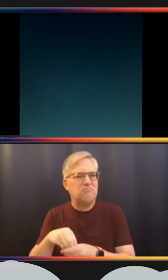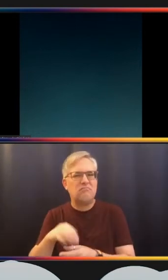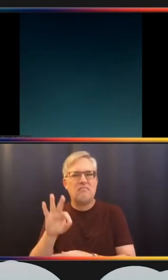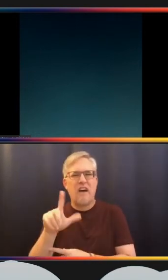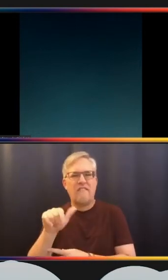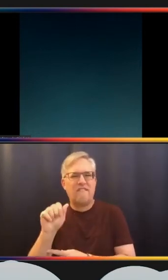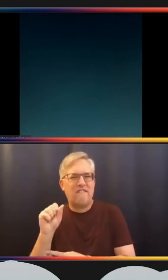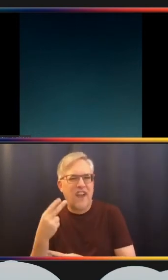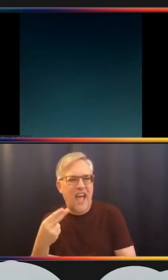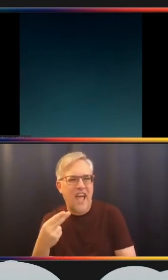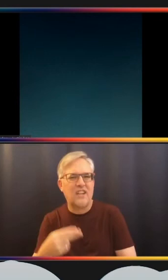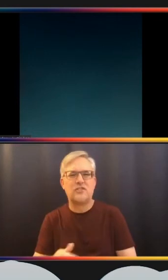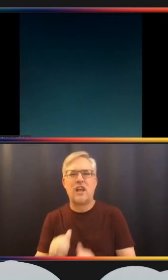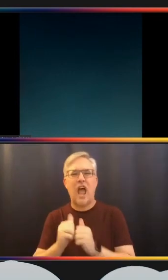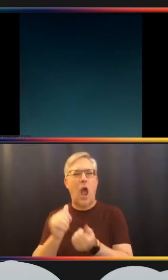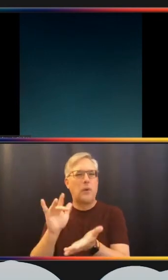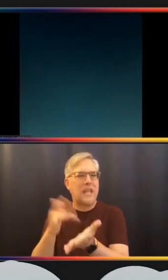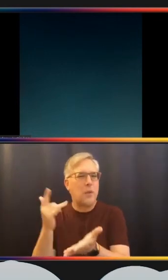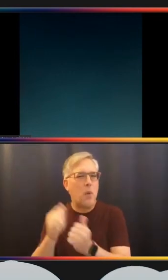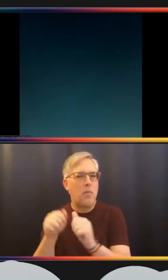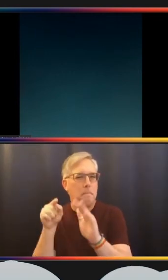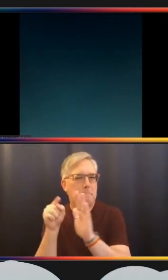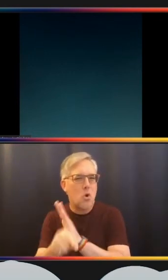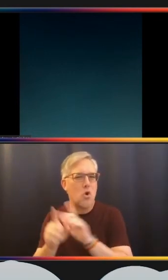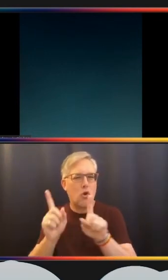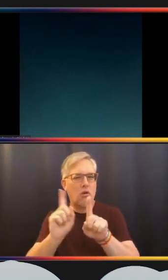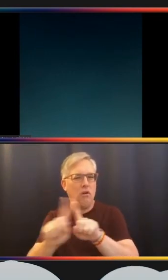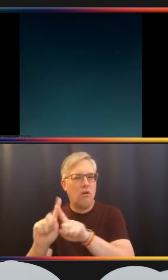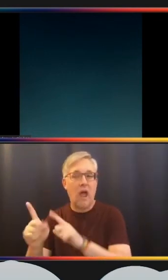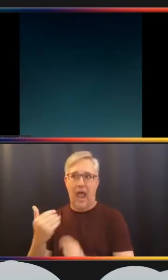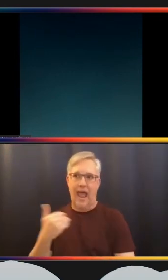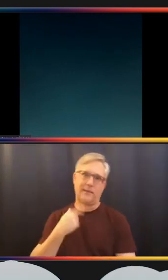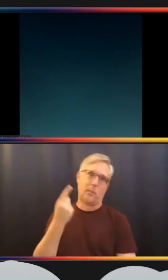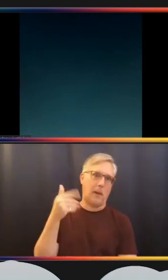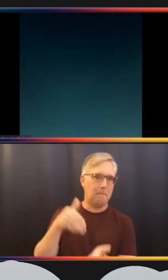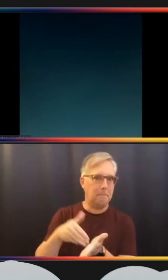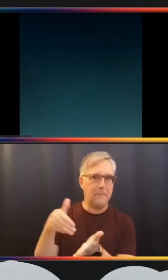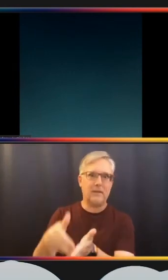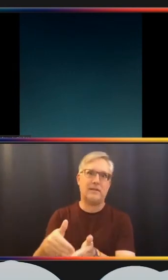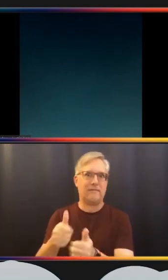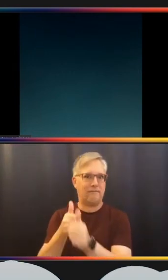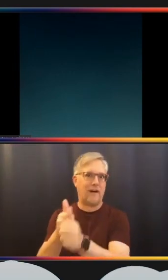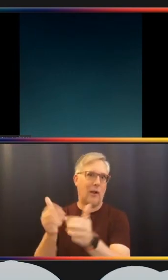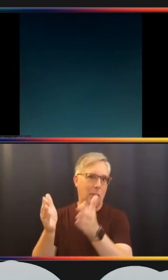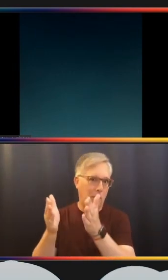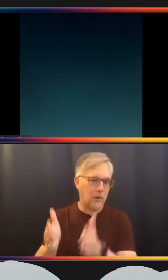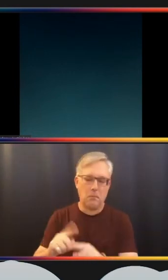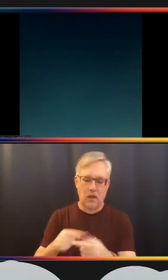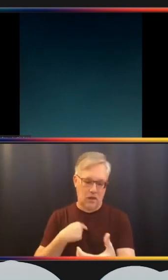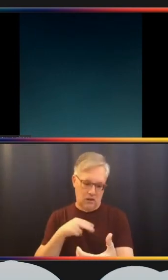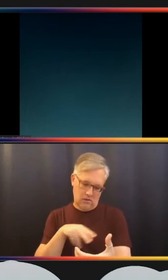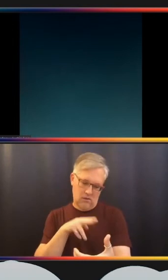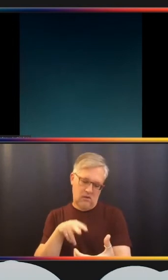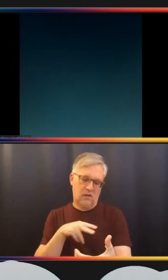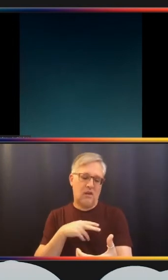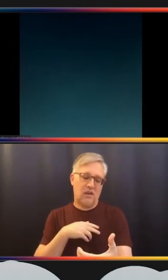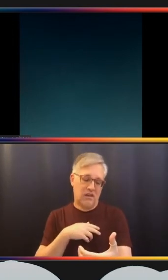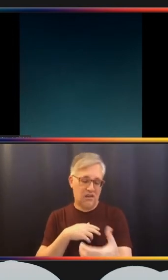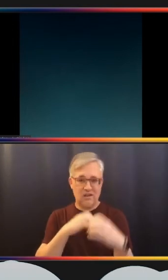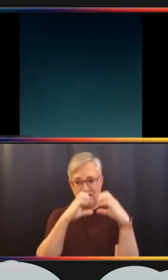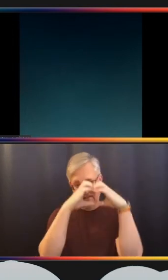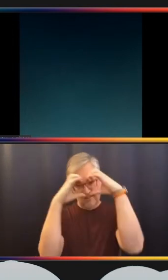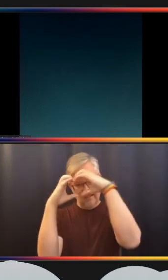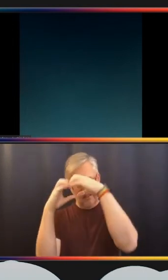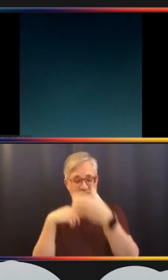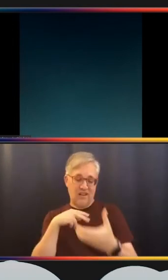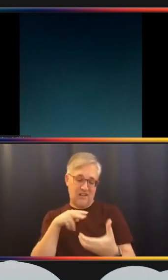mean, he has almost a million followers. I'm just out of the loop here, but he is so beautiful and just like seems blown like away a